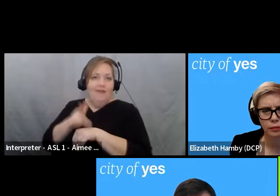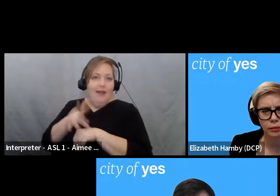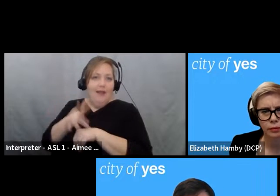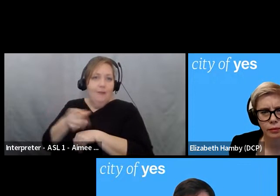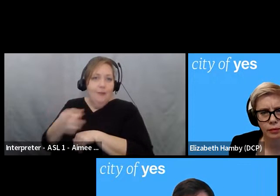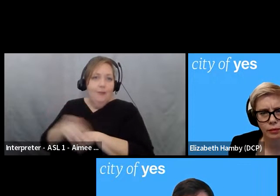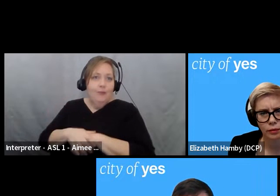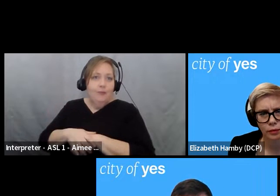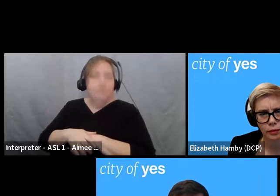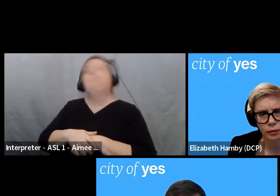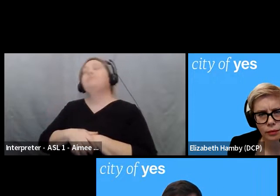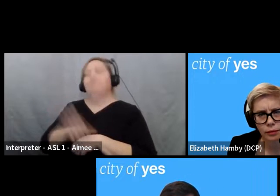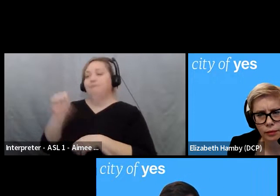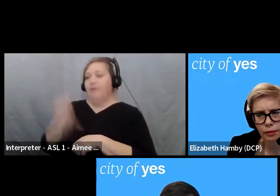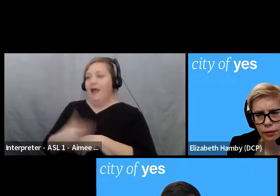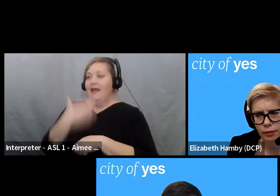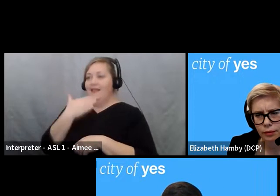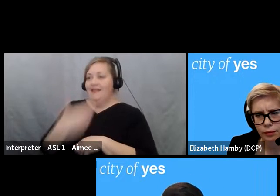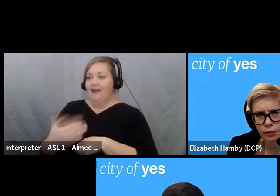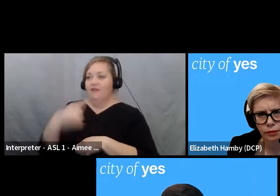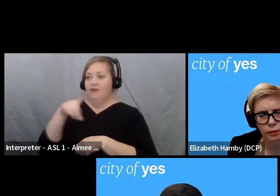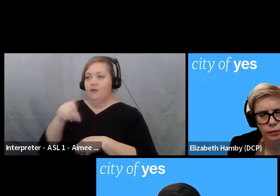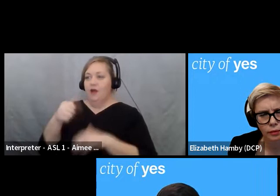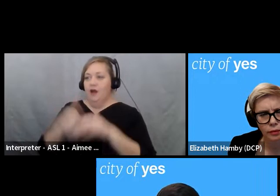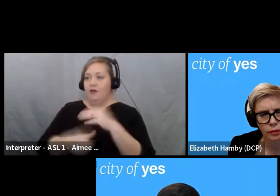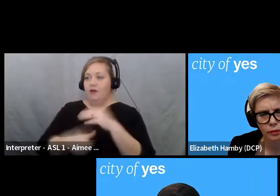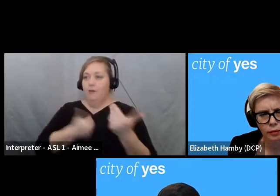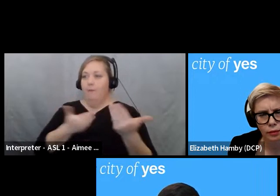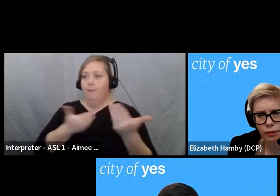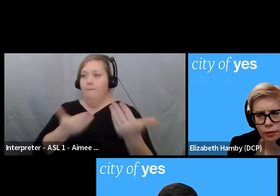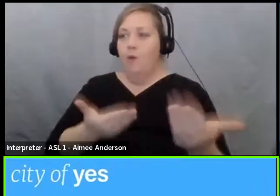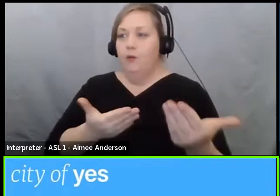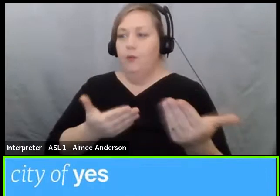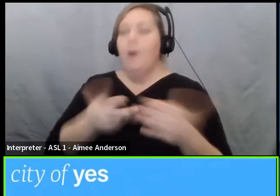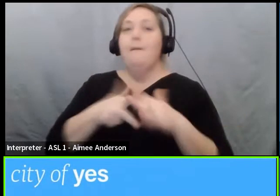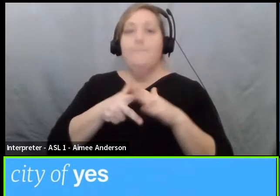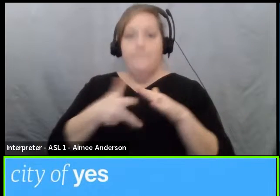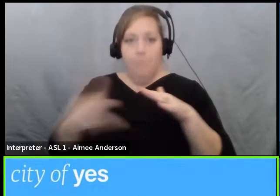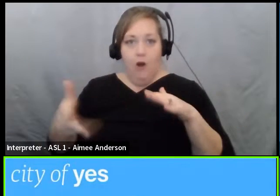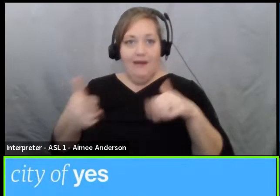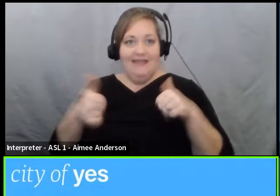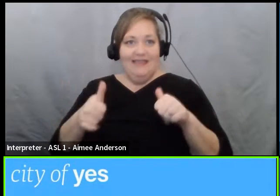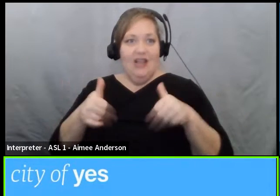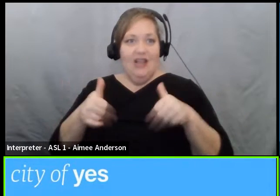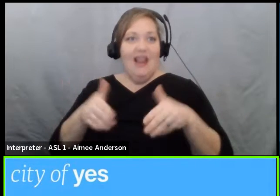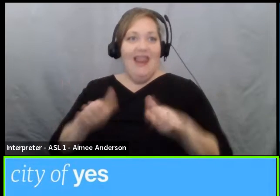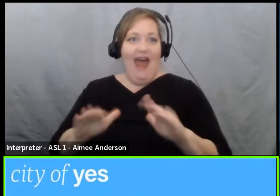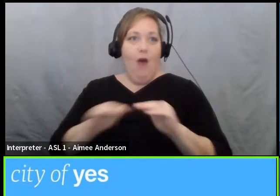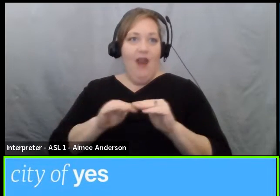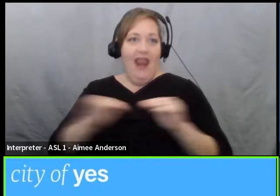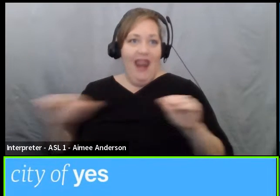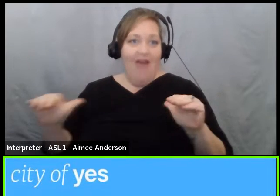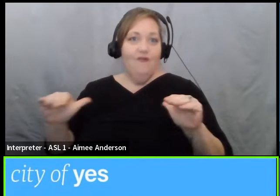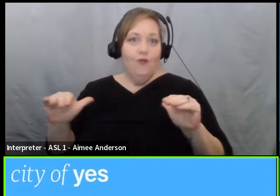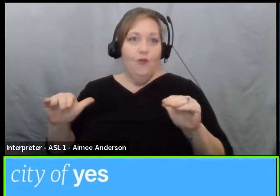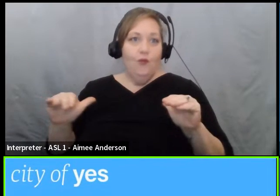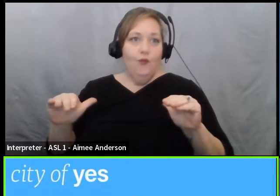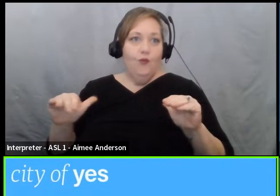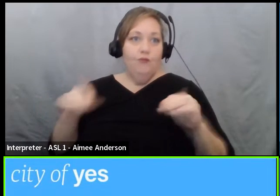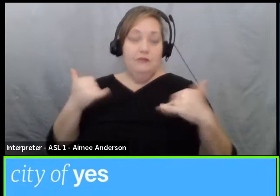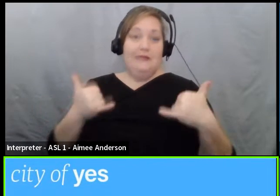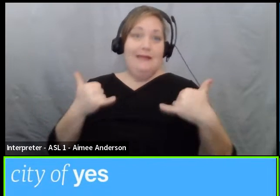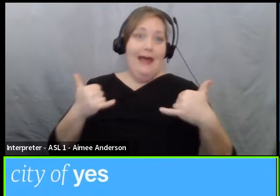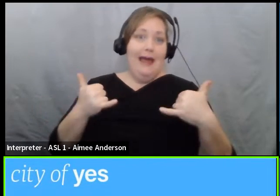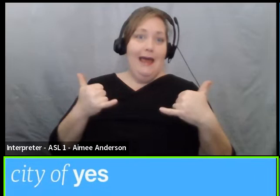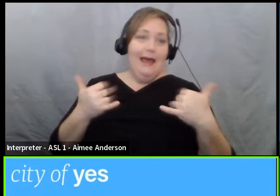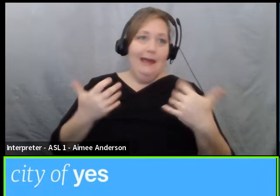Yeah, thanks for this question. So under this proposal, parking will still be allowed at the level that it is, today or